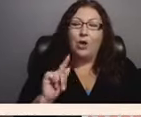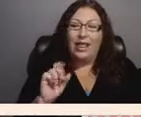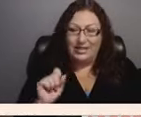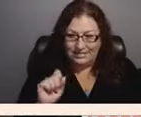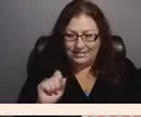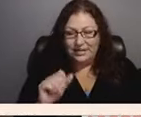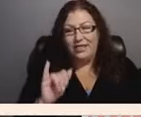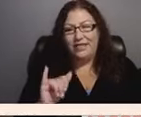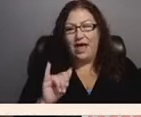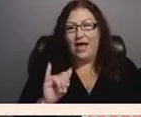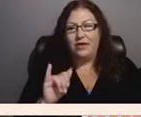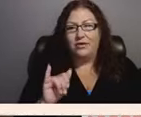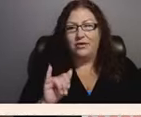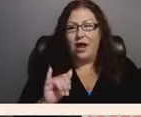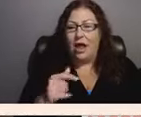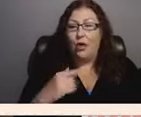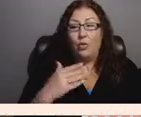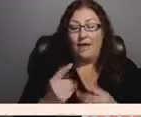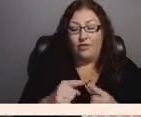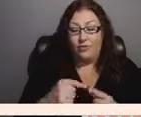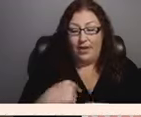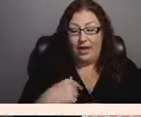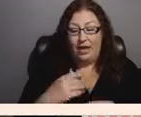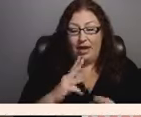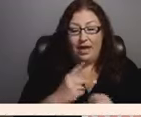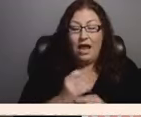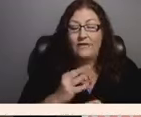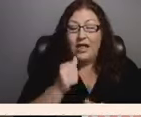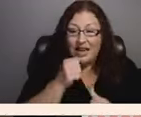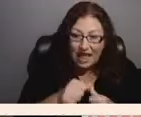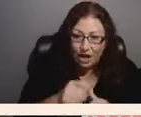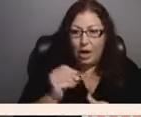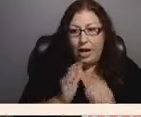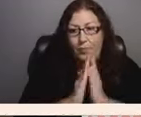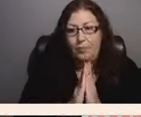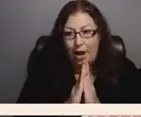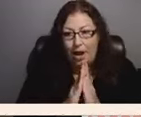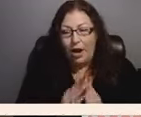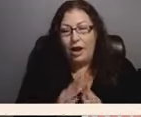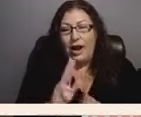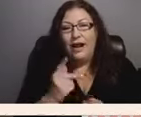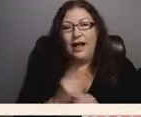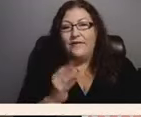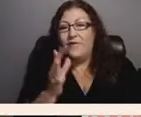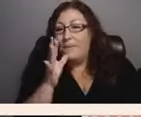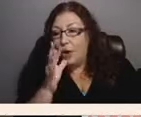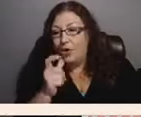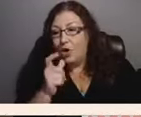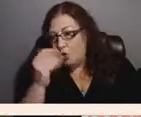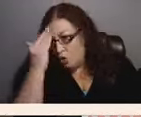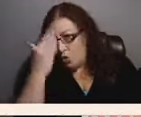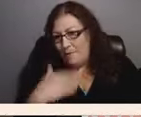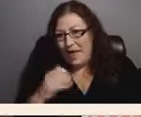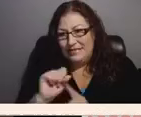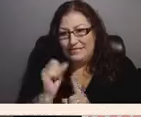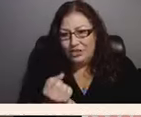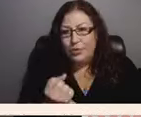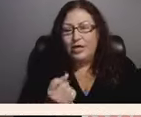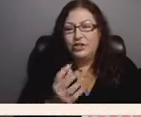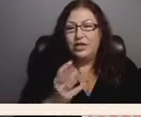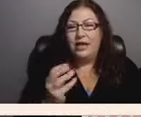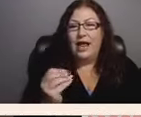form of a letter, in form of a prayer, and in a form of a mother who knew my situation and gave to